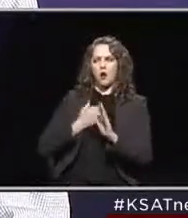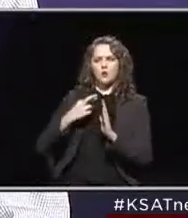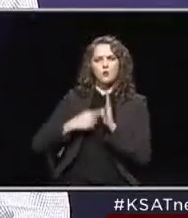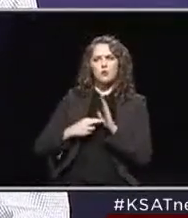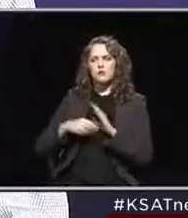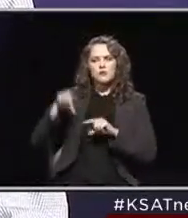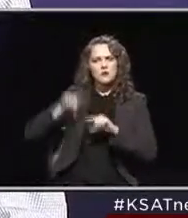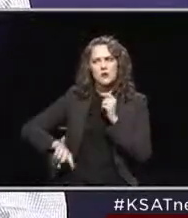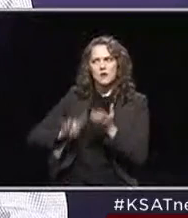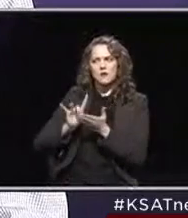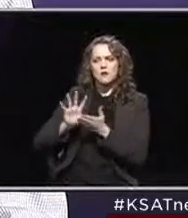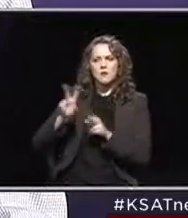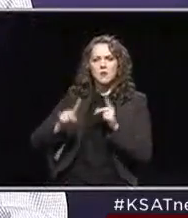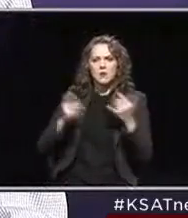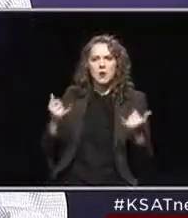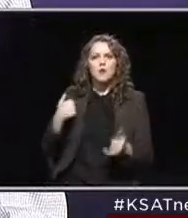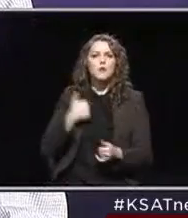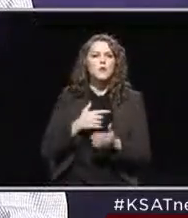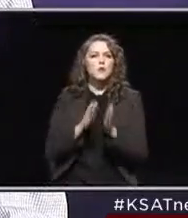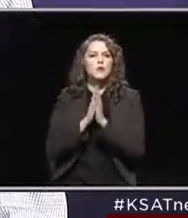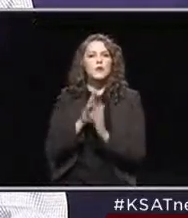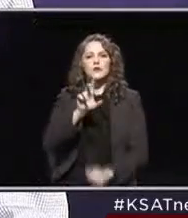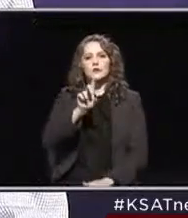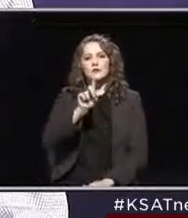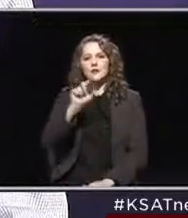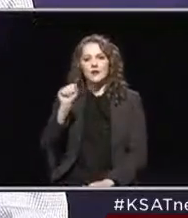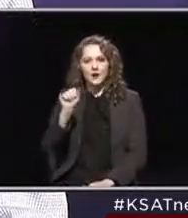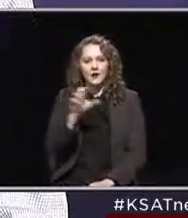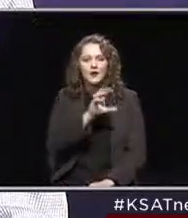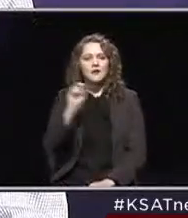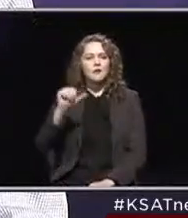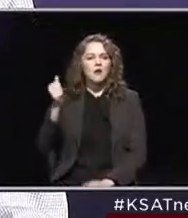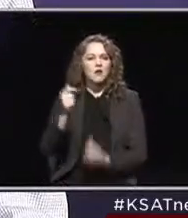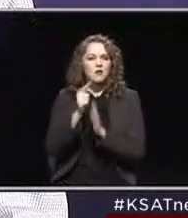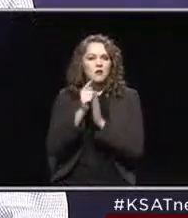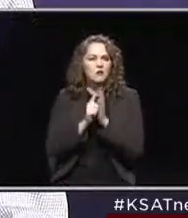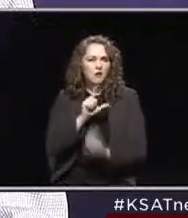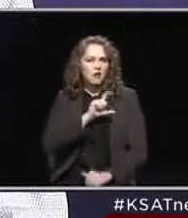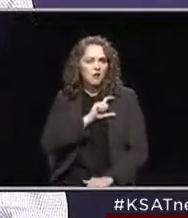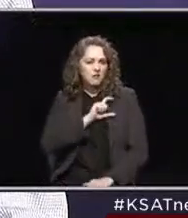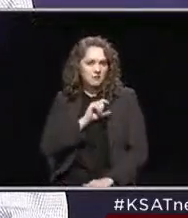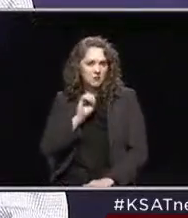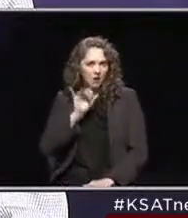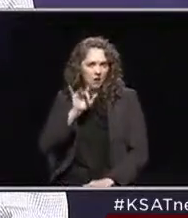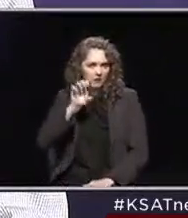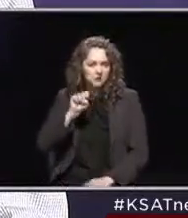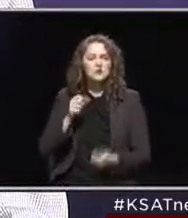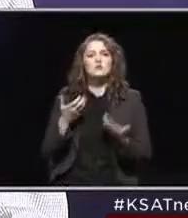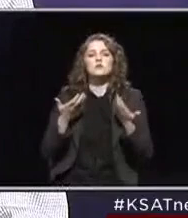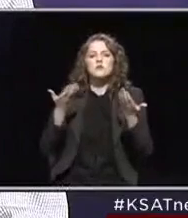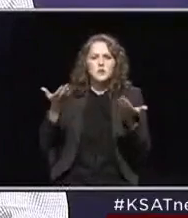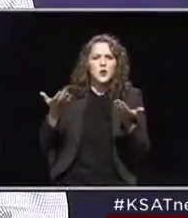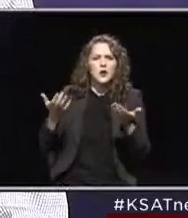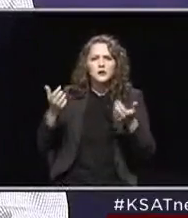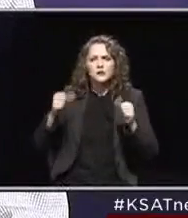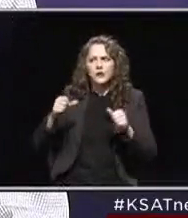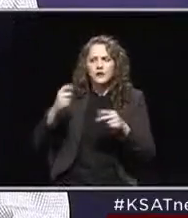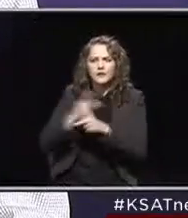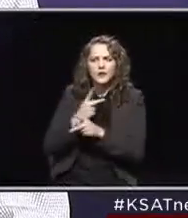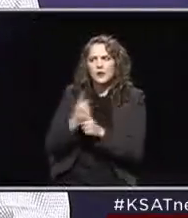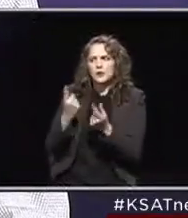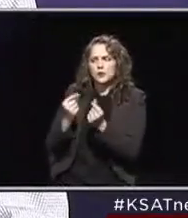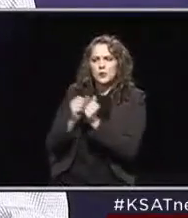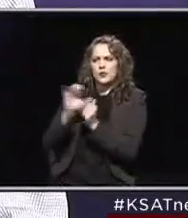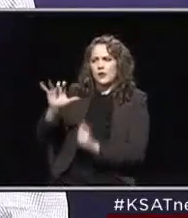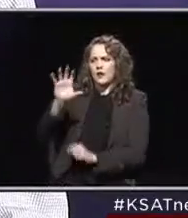asked the district attorney and other law enforcement to look into it and see what kind of options that we may have against the company that did that. That